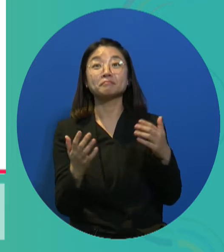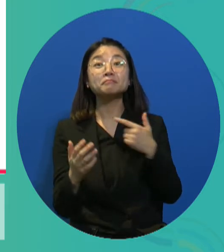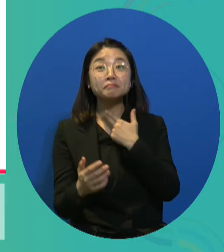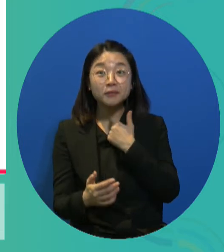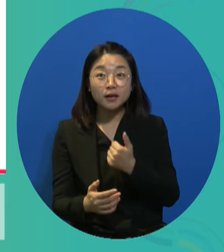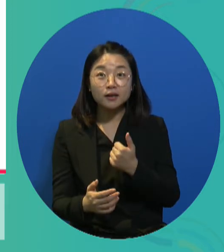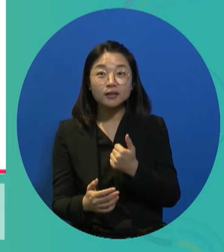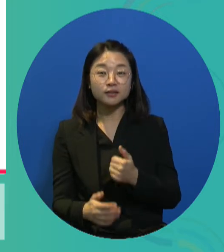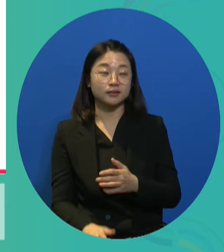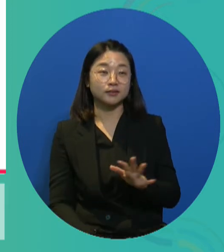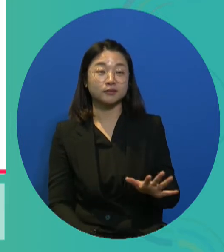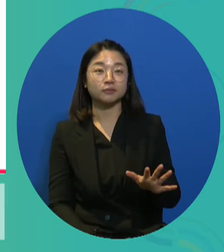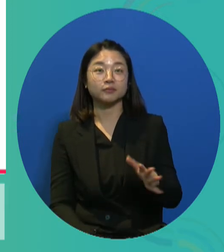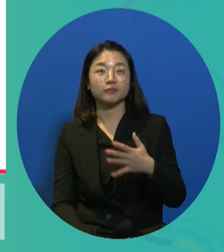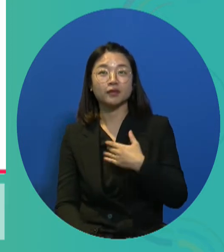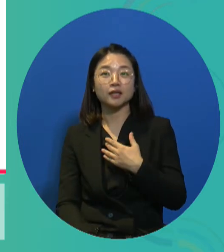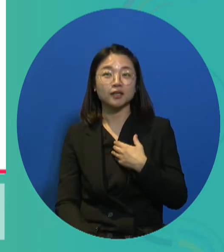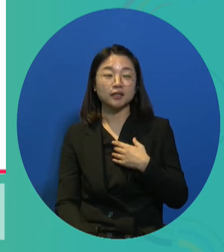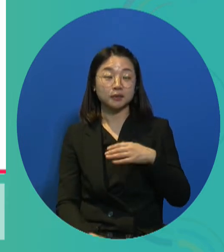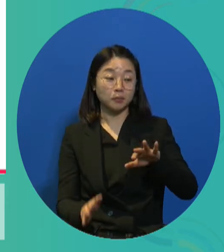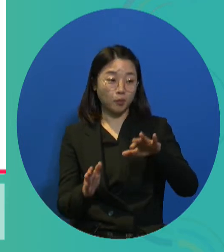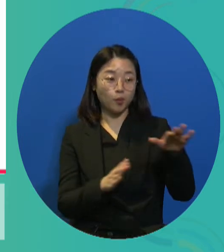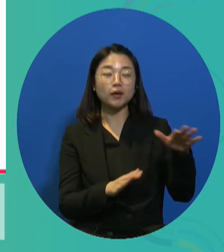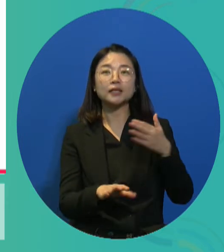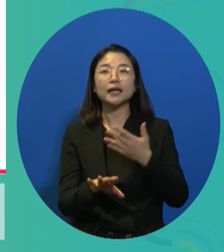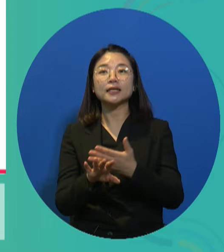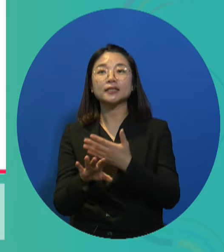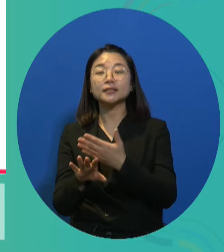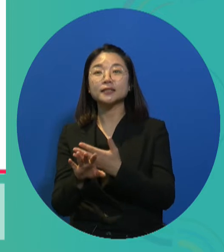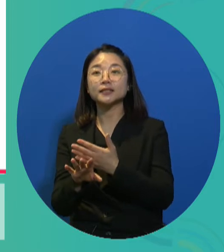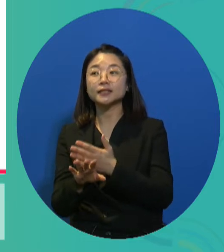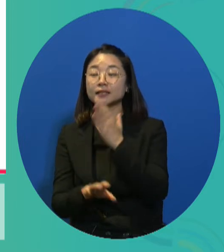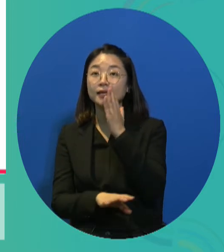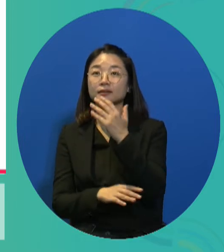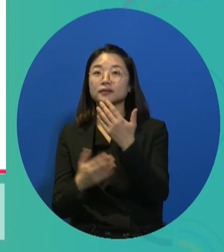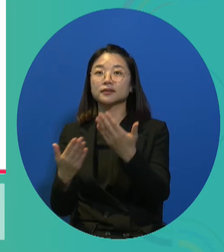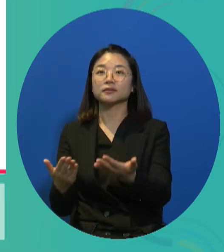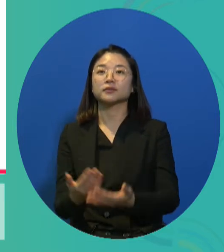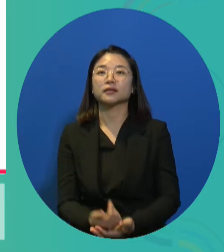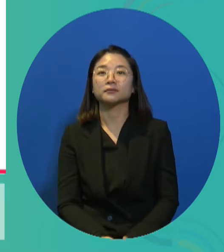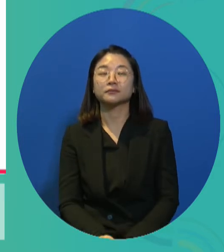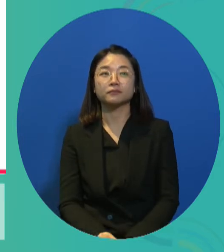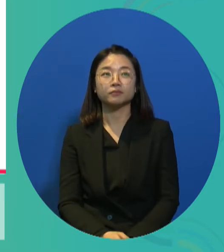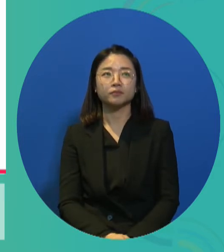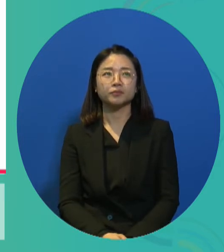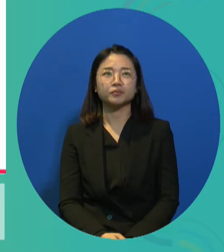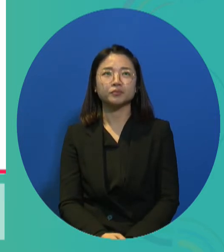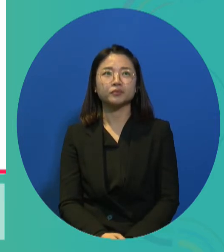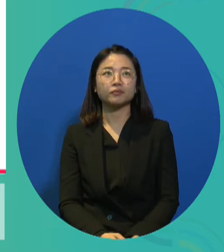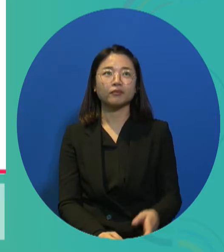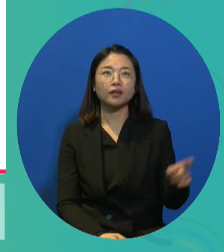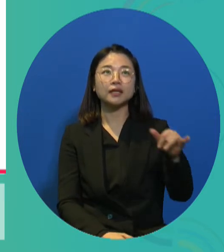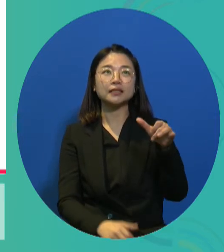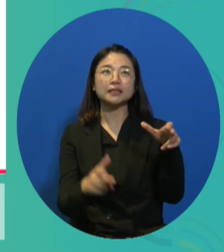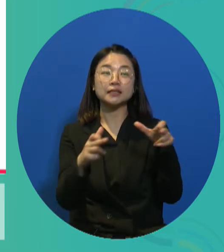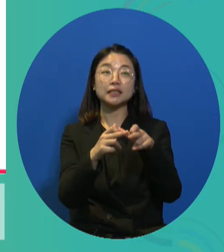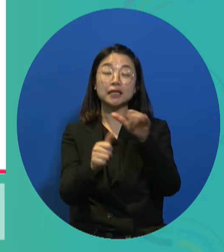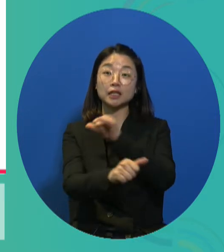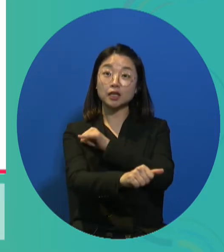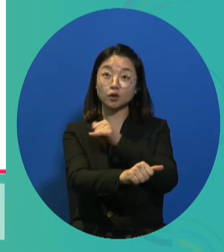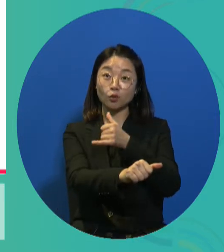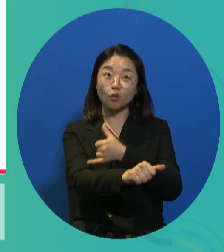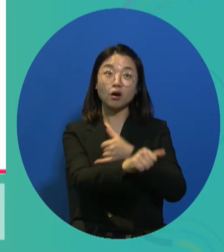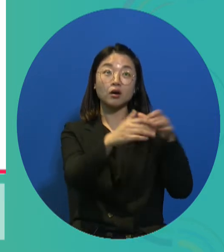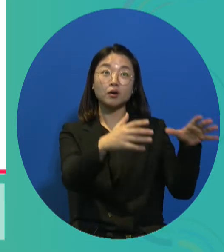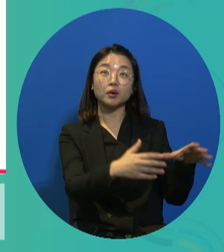the optional protocol. Just maybe providing the theoretical framework for this, I would like to say that the optional